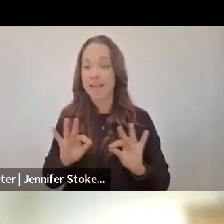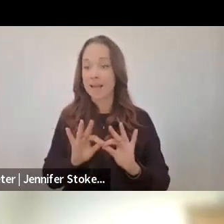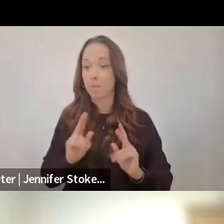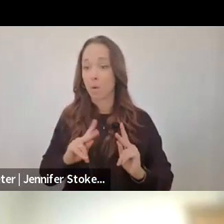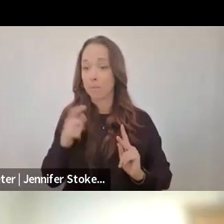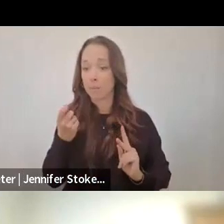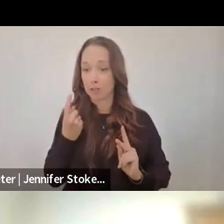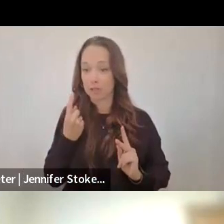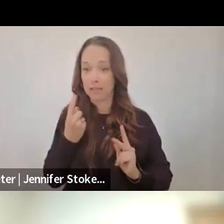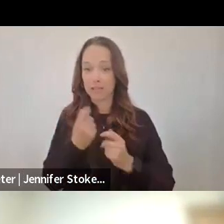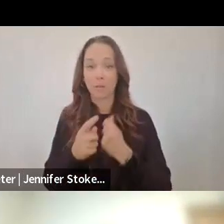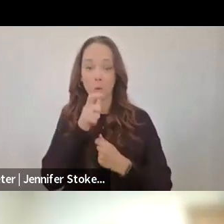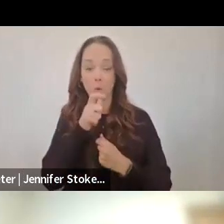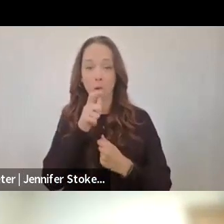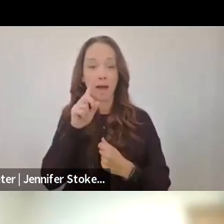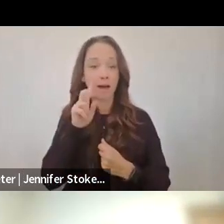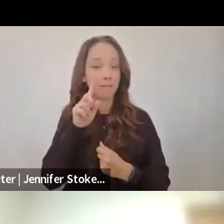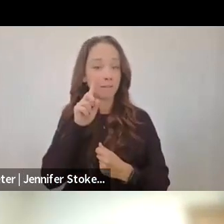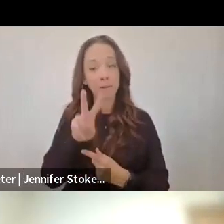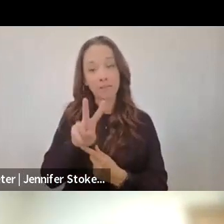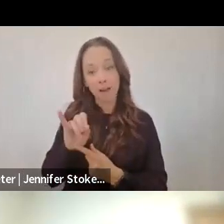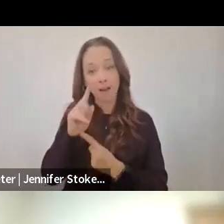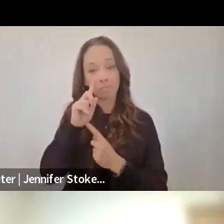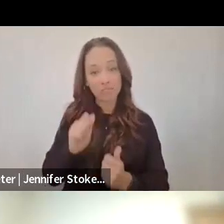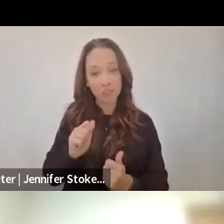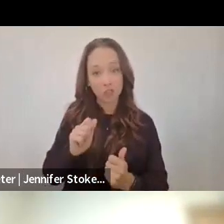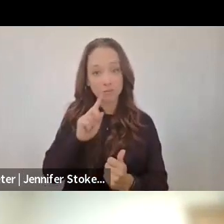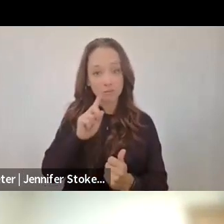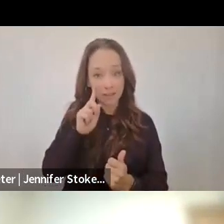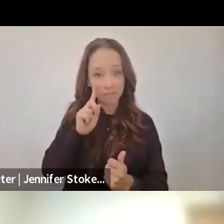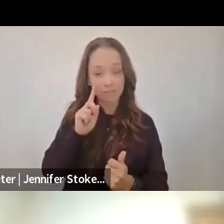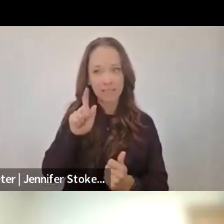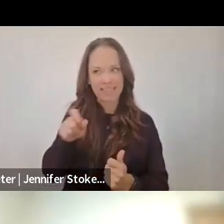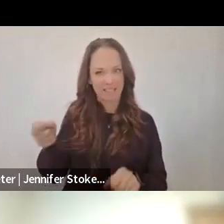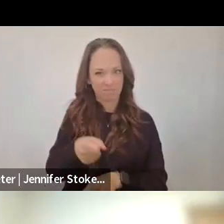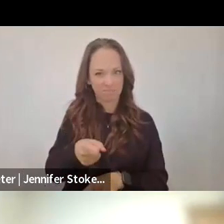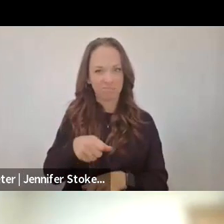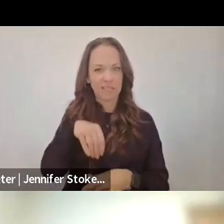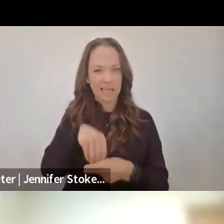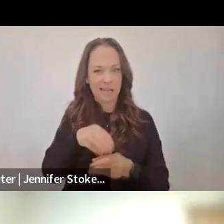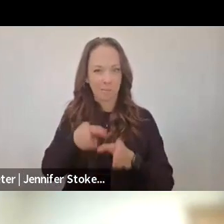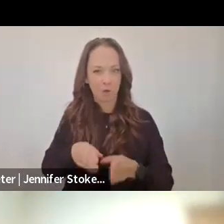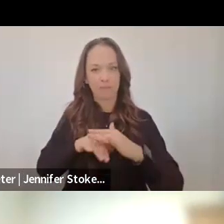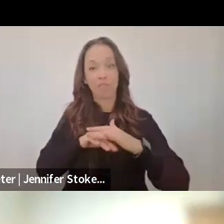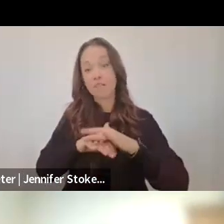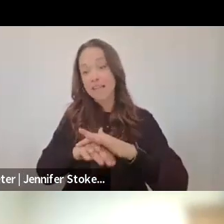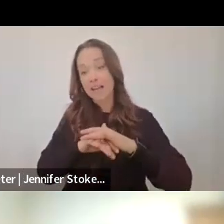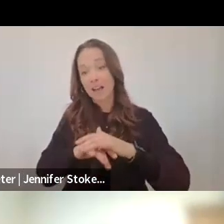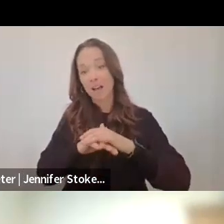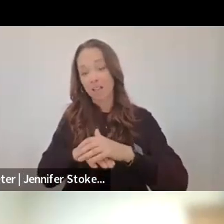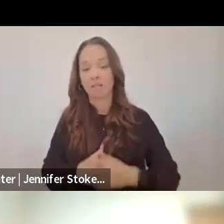understand that, somebody who has low vision and is also deaf needs an in-person interpreter to provide tactile interpreter